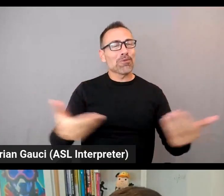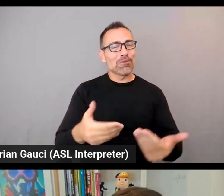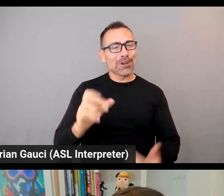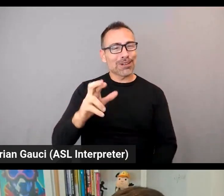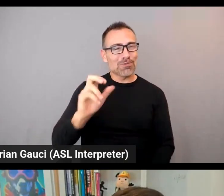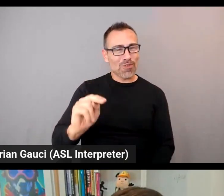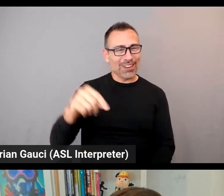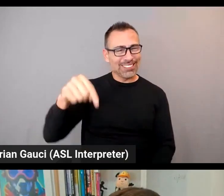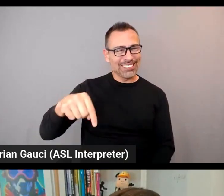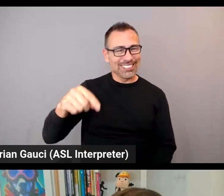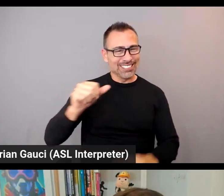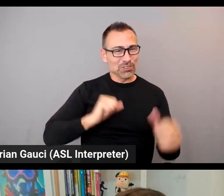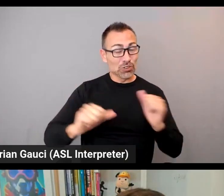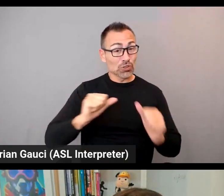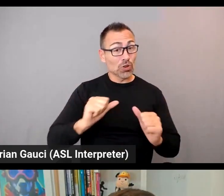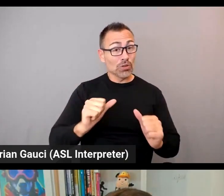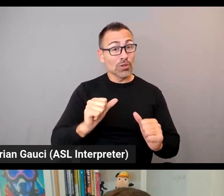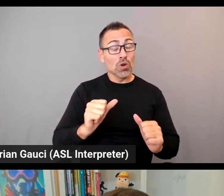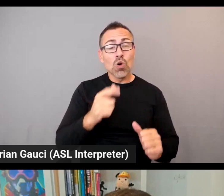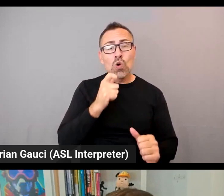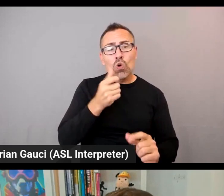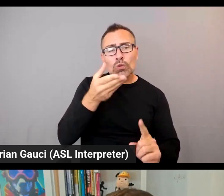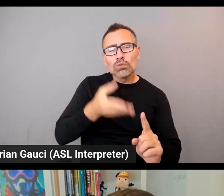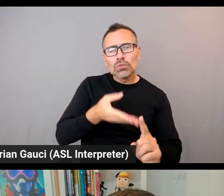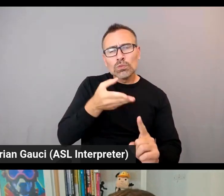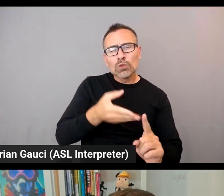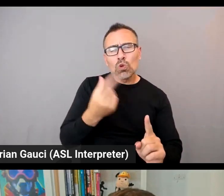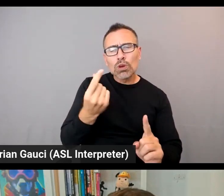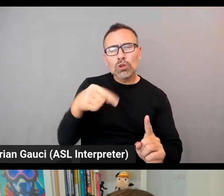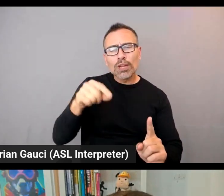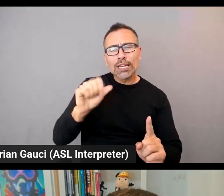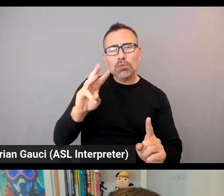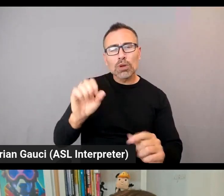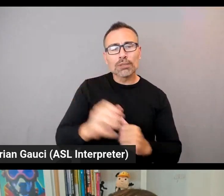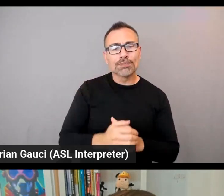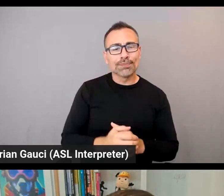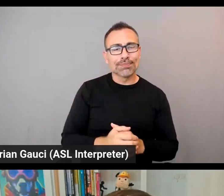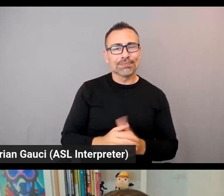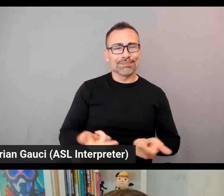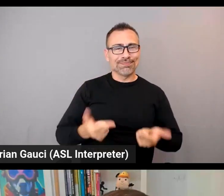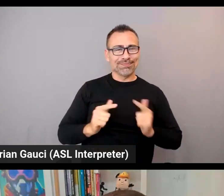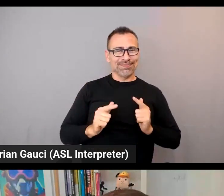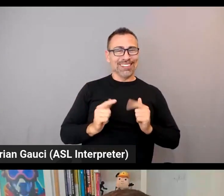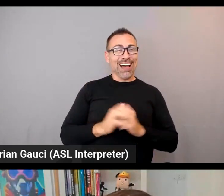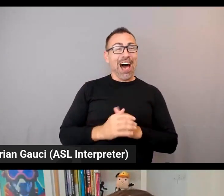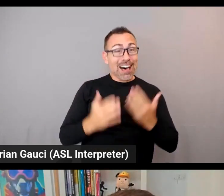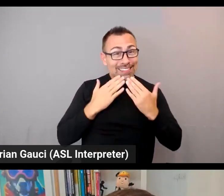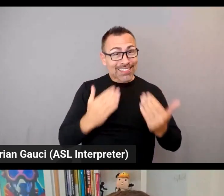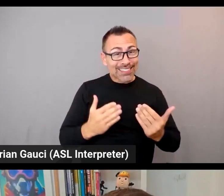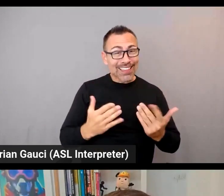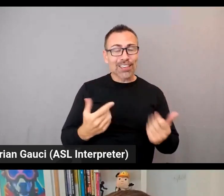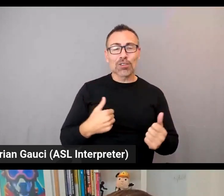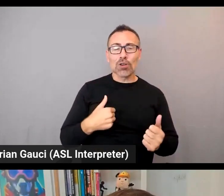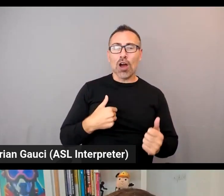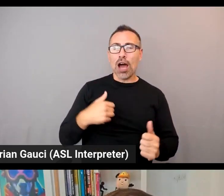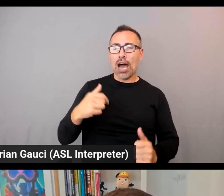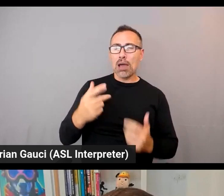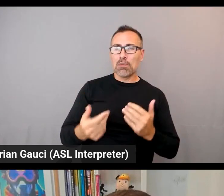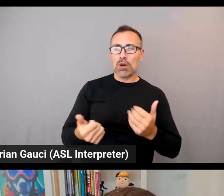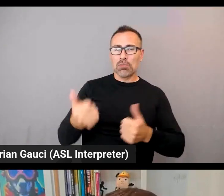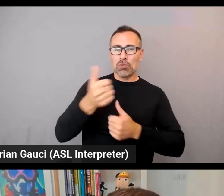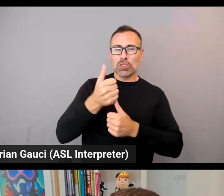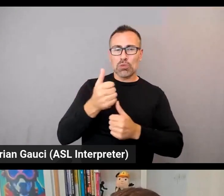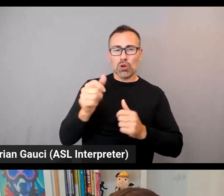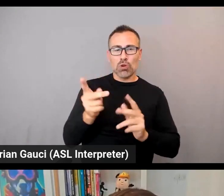Please tell our viewers who you are and what you do at AWS. Yeah, thank you for having me. I'm a principal product manager in the